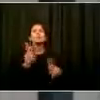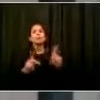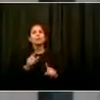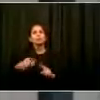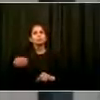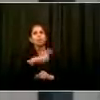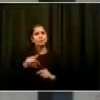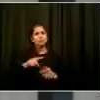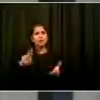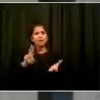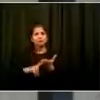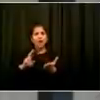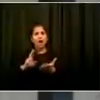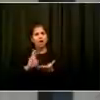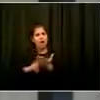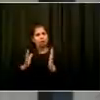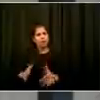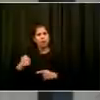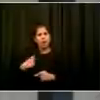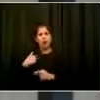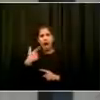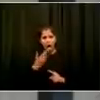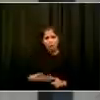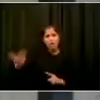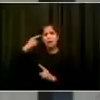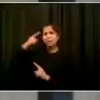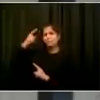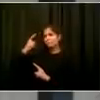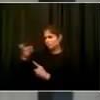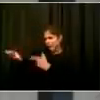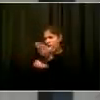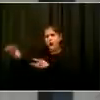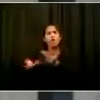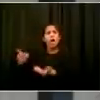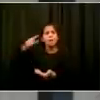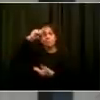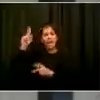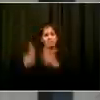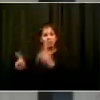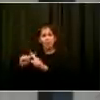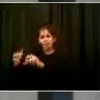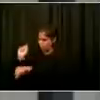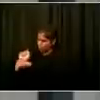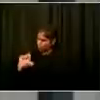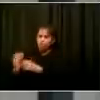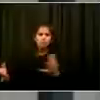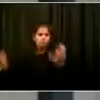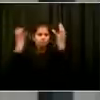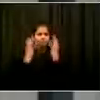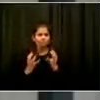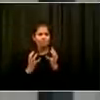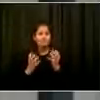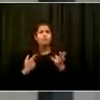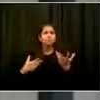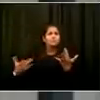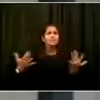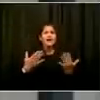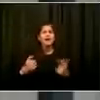only makes sense that affordable housing developers look and represent and feel and understand the